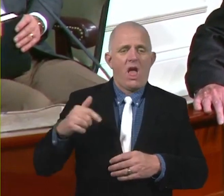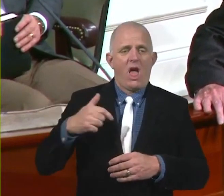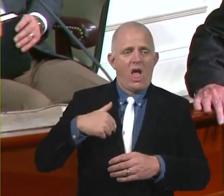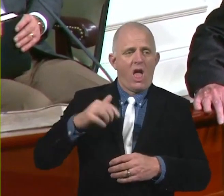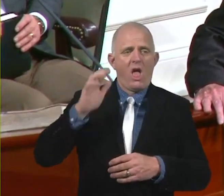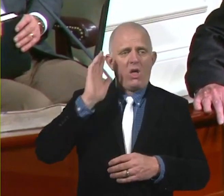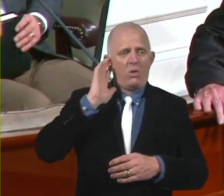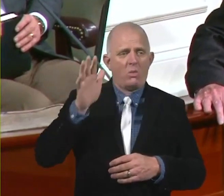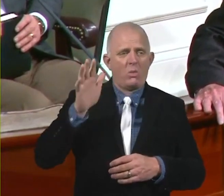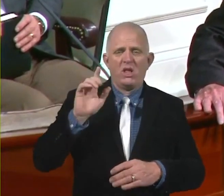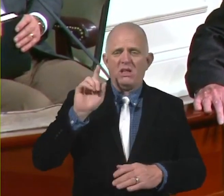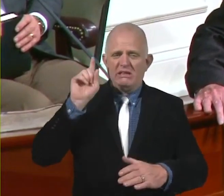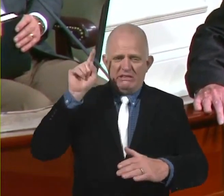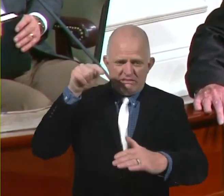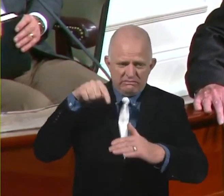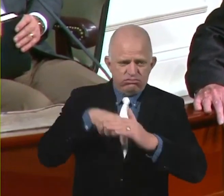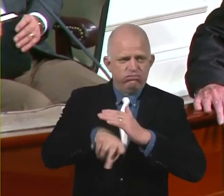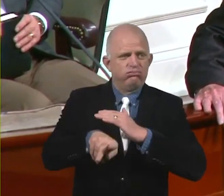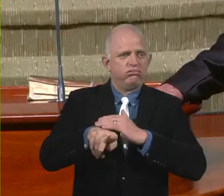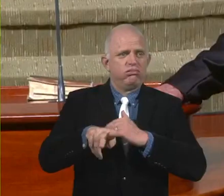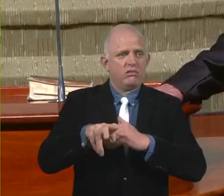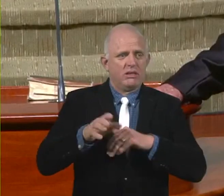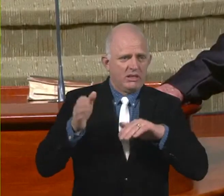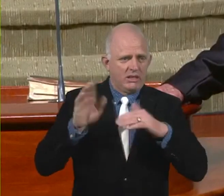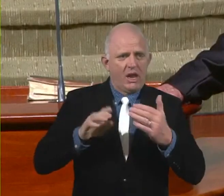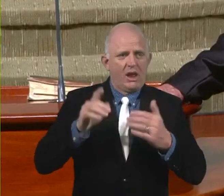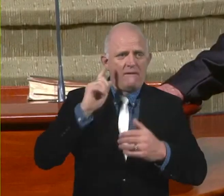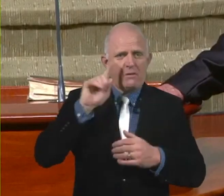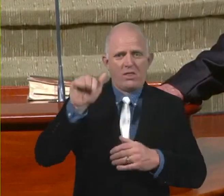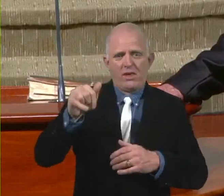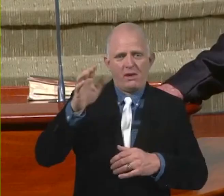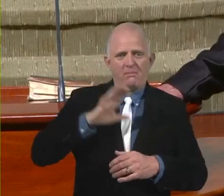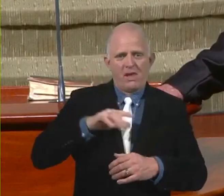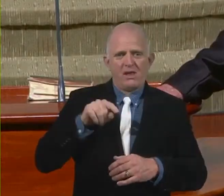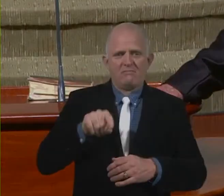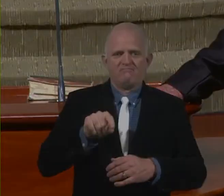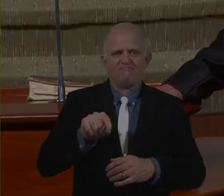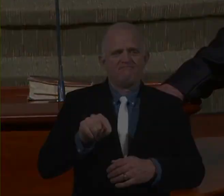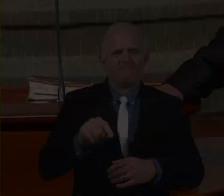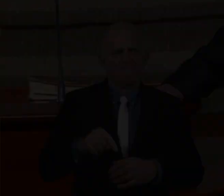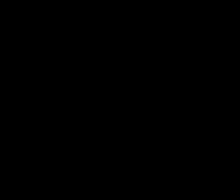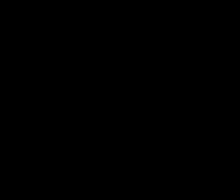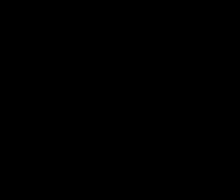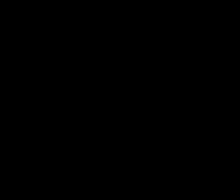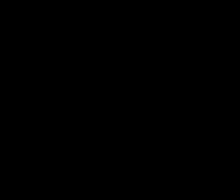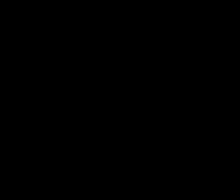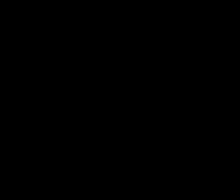of the day for that man. Would you stand to your feet tonight?"